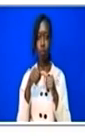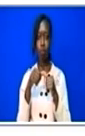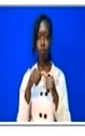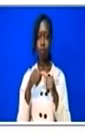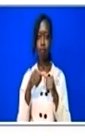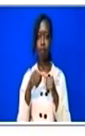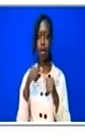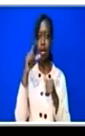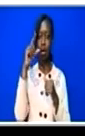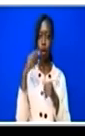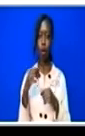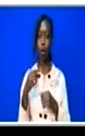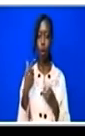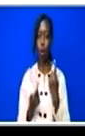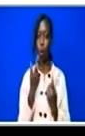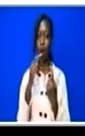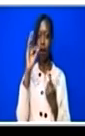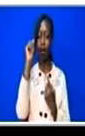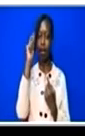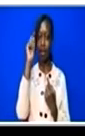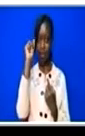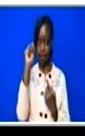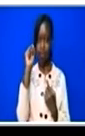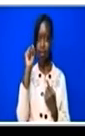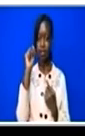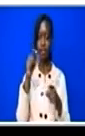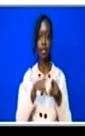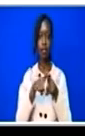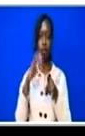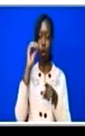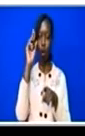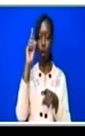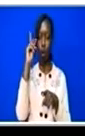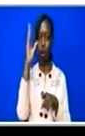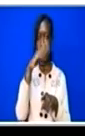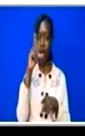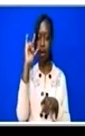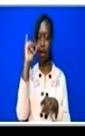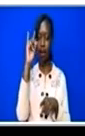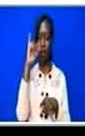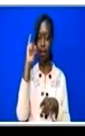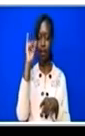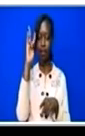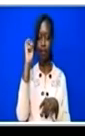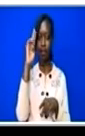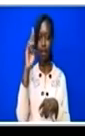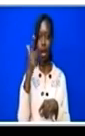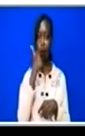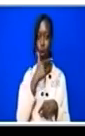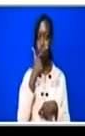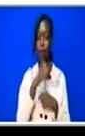You've ever heard of cod liver oil. That's what actually I was thinking. Cod liver oil. Yes. Very good. Yes.